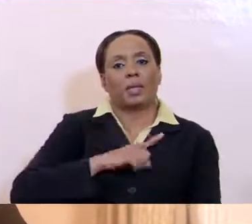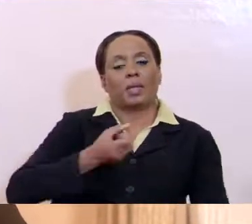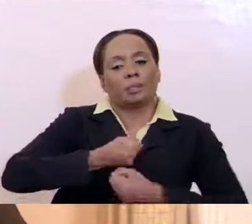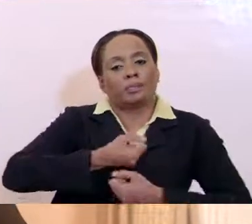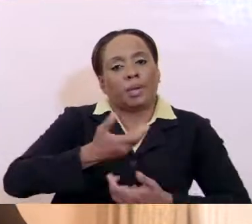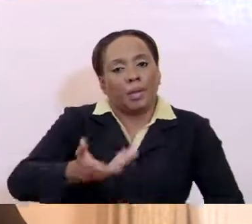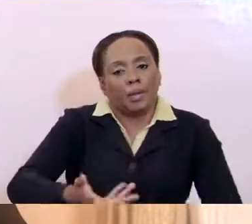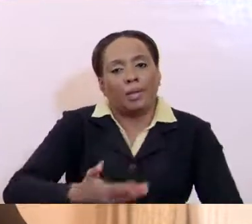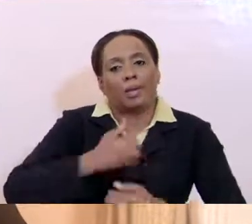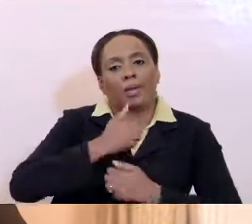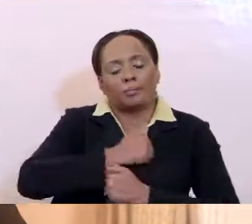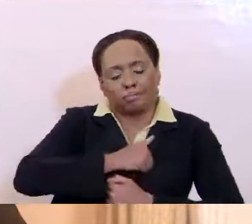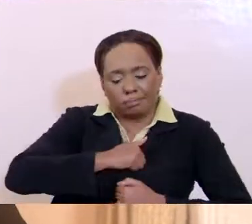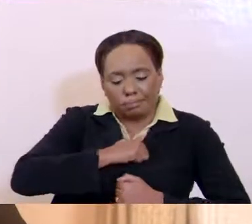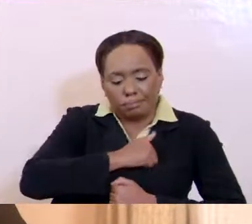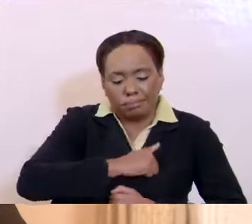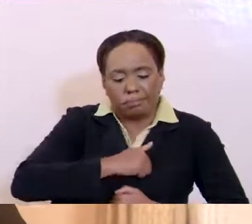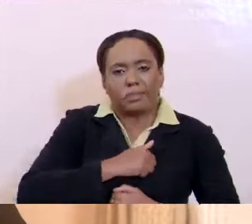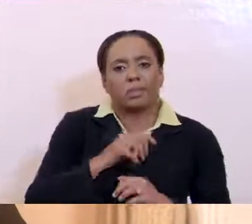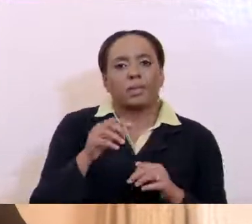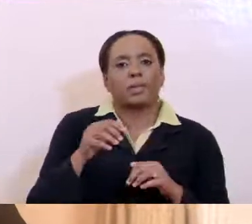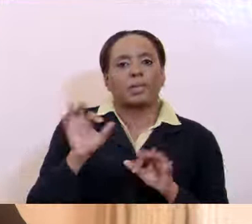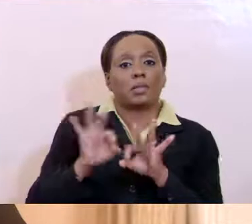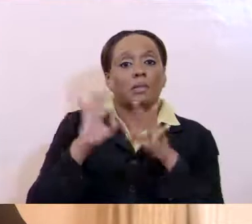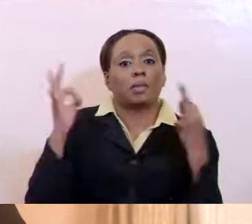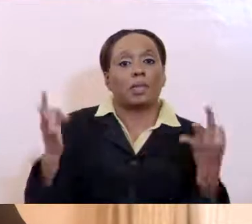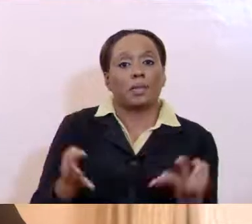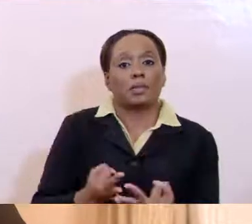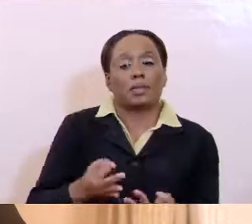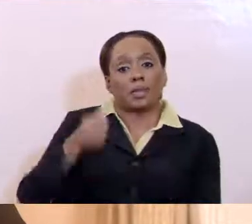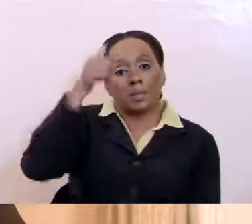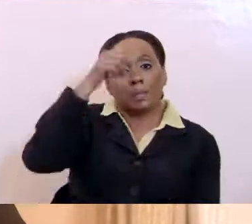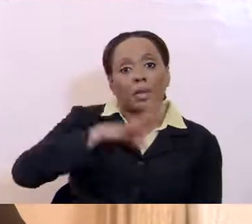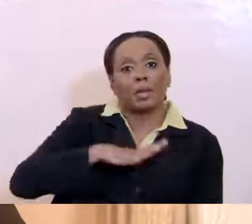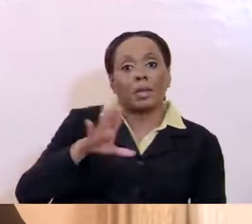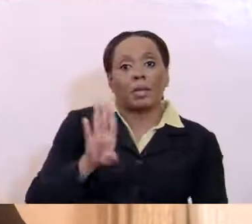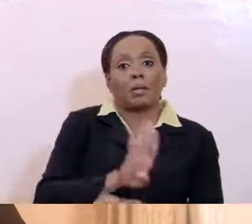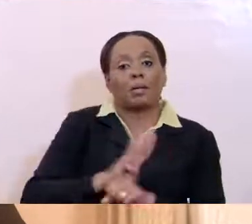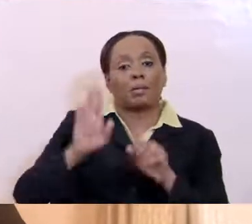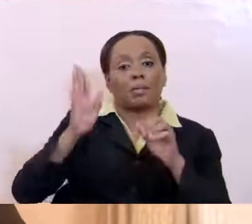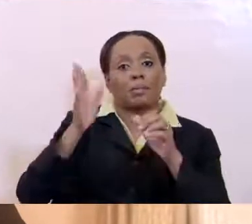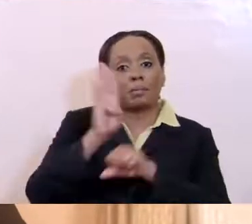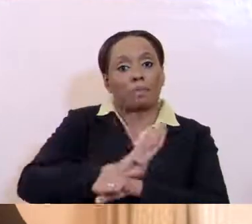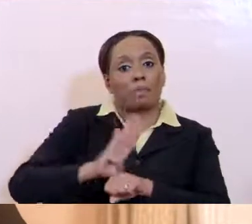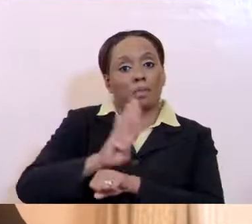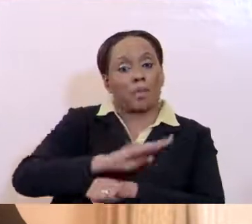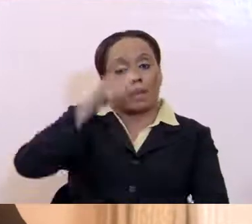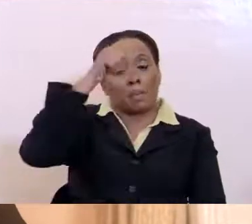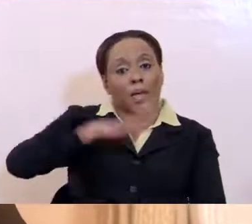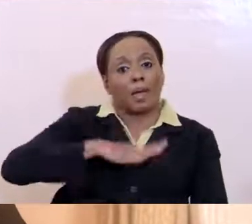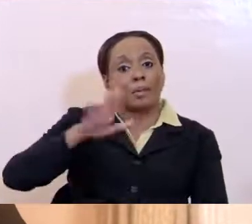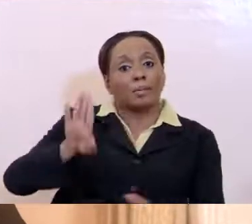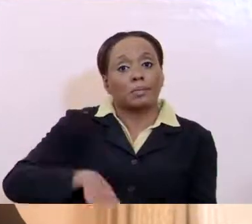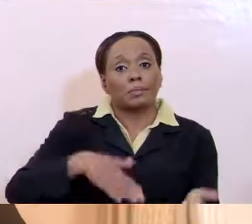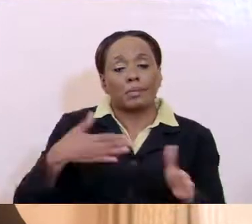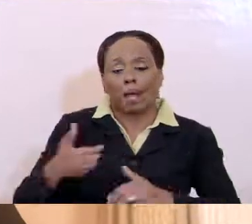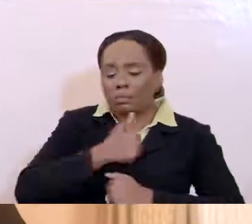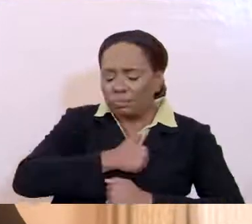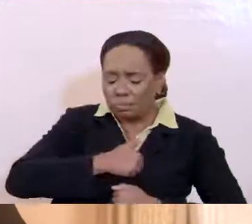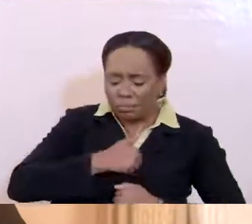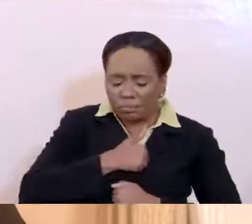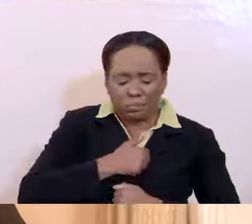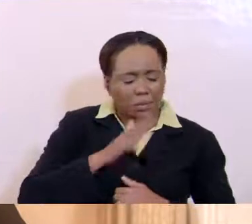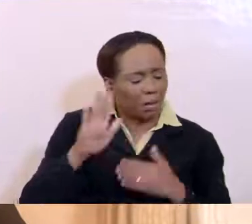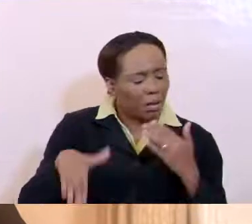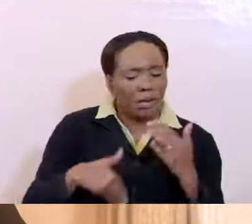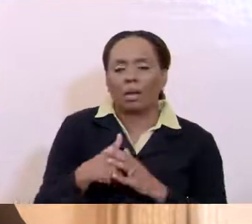the family of the Barbadian man who died from COVID-19. Indeed, we extend condolences to the families of